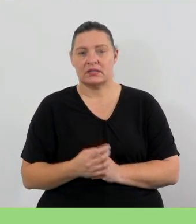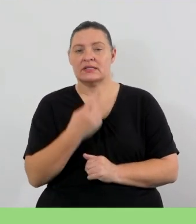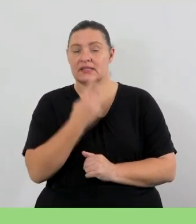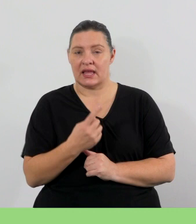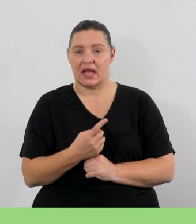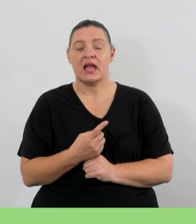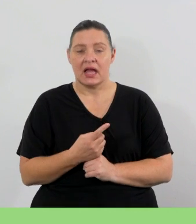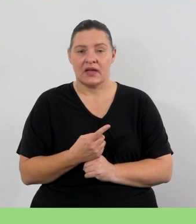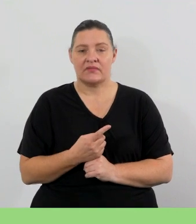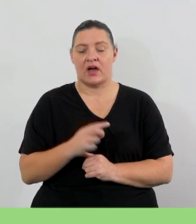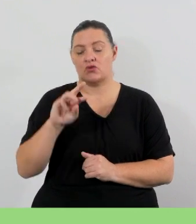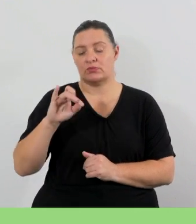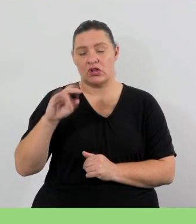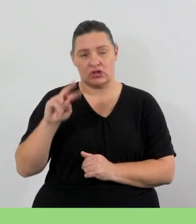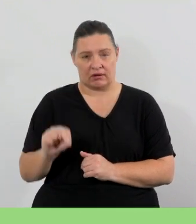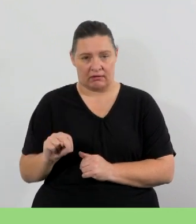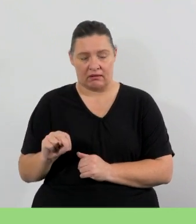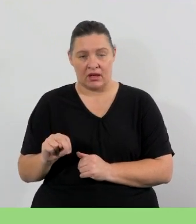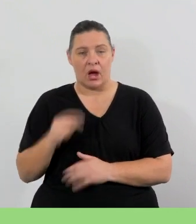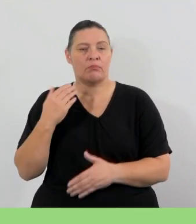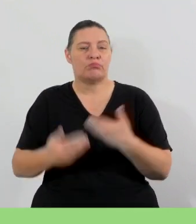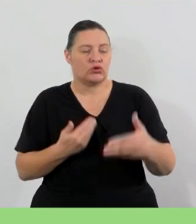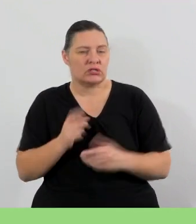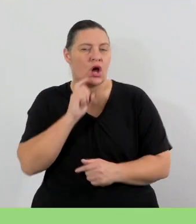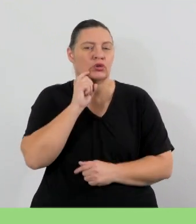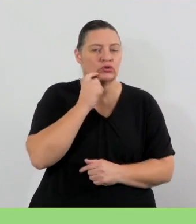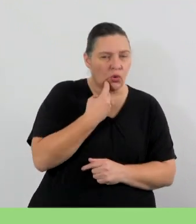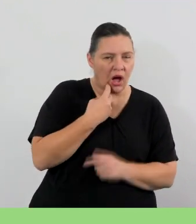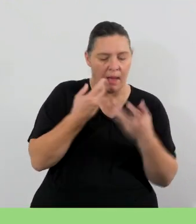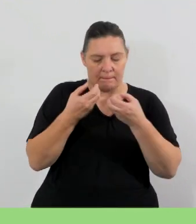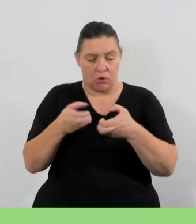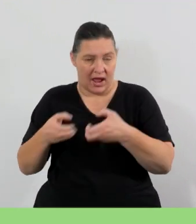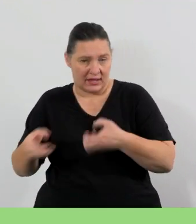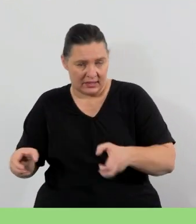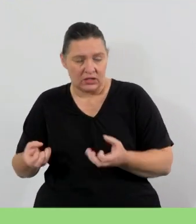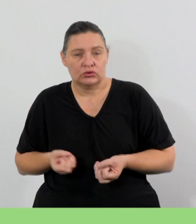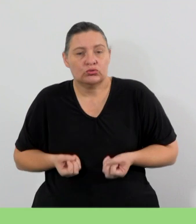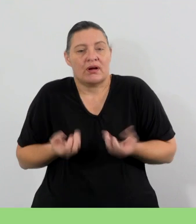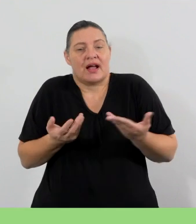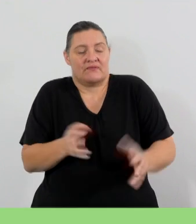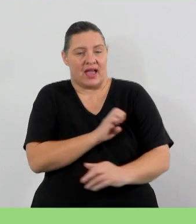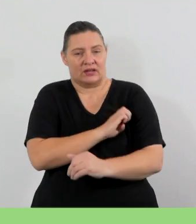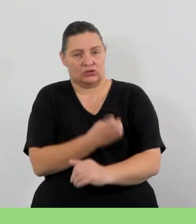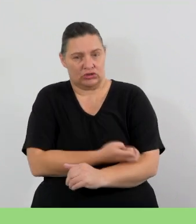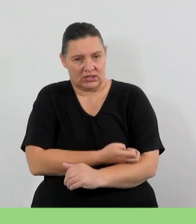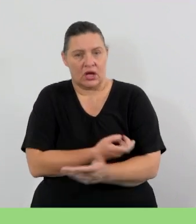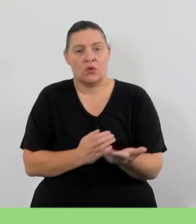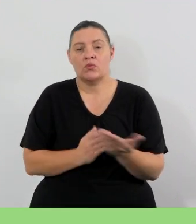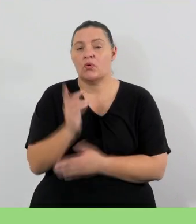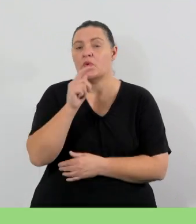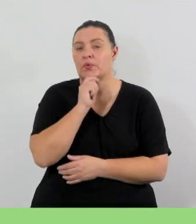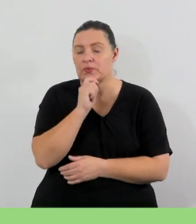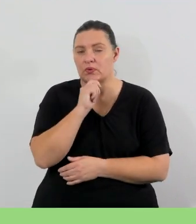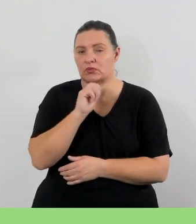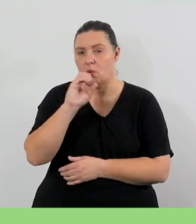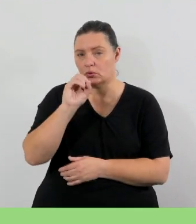says, if respiration is a process in which sugars are broken down to release energy using